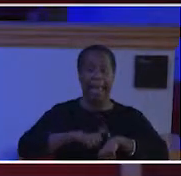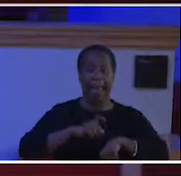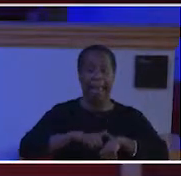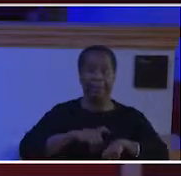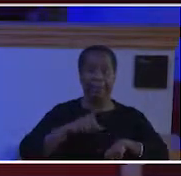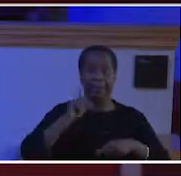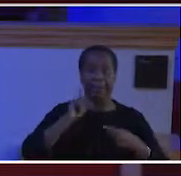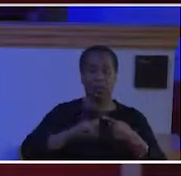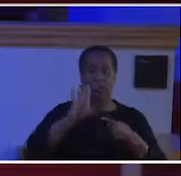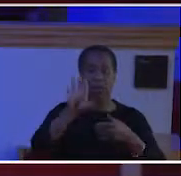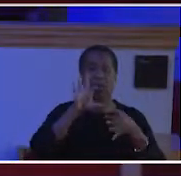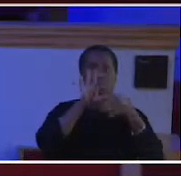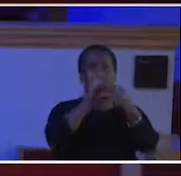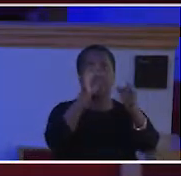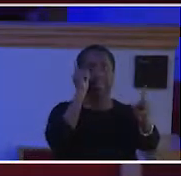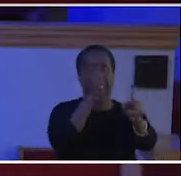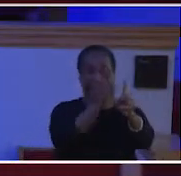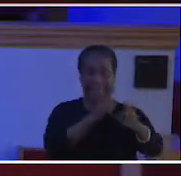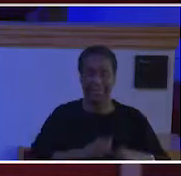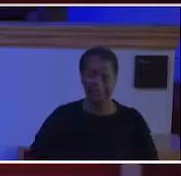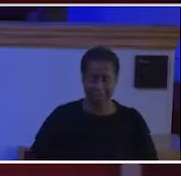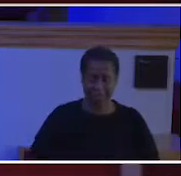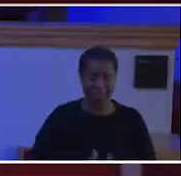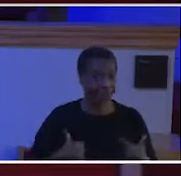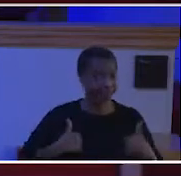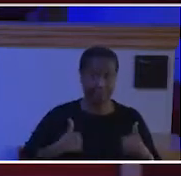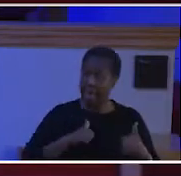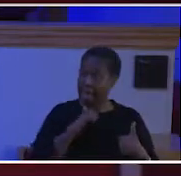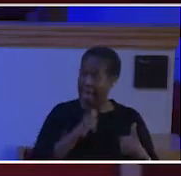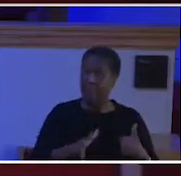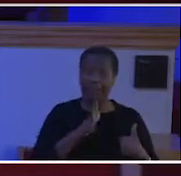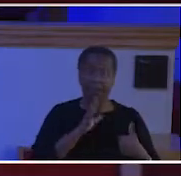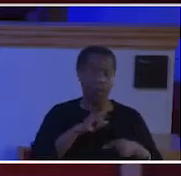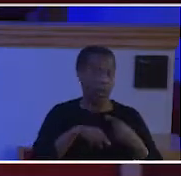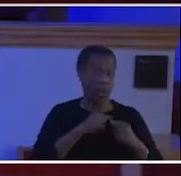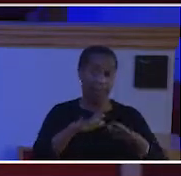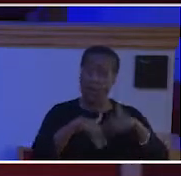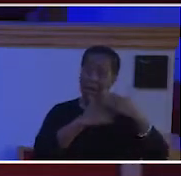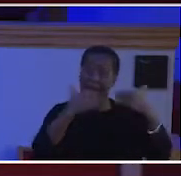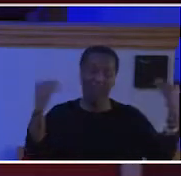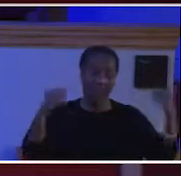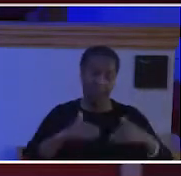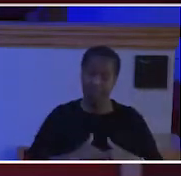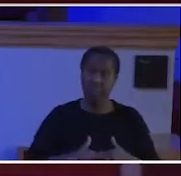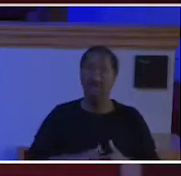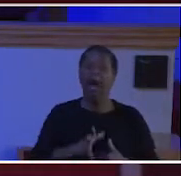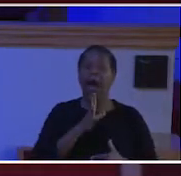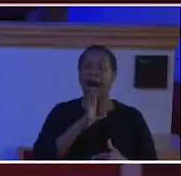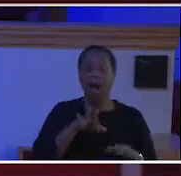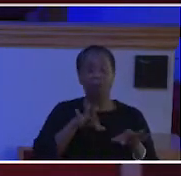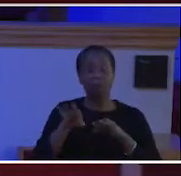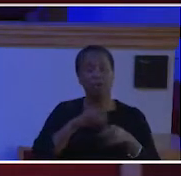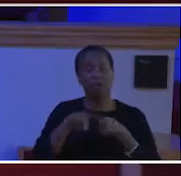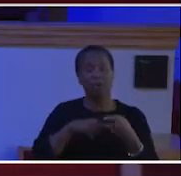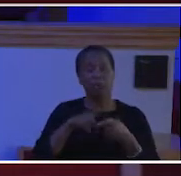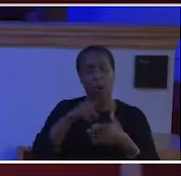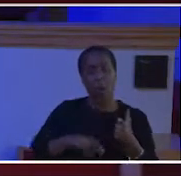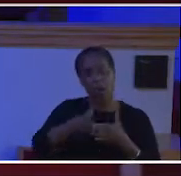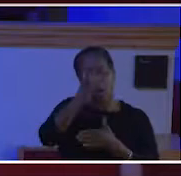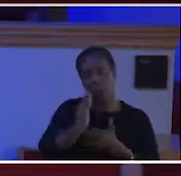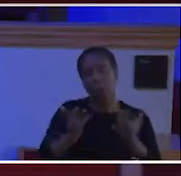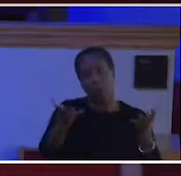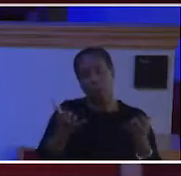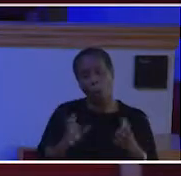ultimate destiny. I'm not just talking about heaven, but I'm talking about what God wants